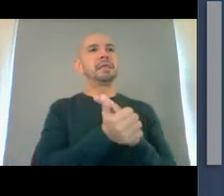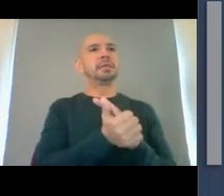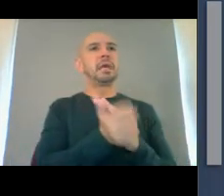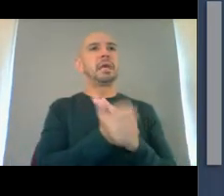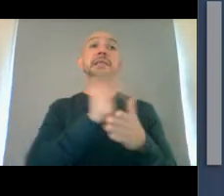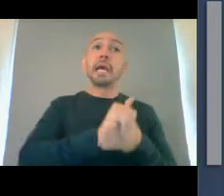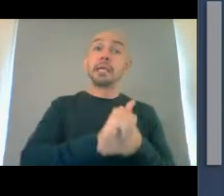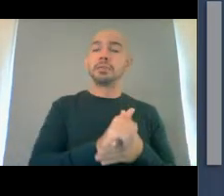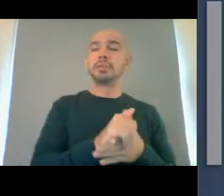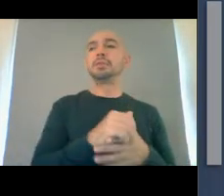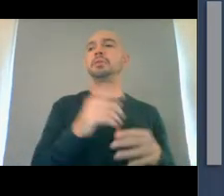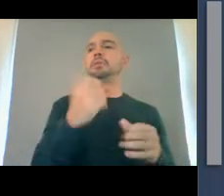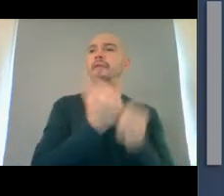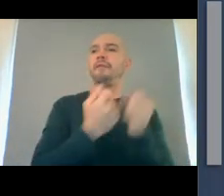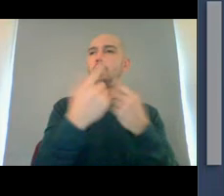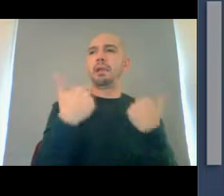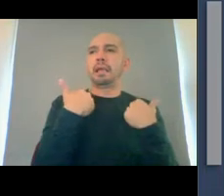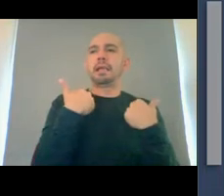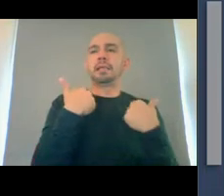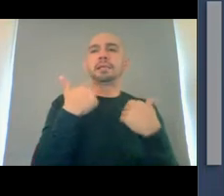public can look at it